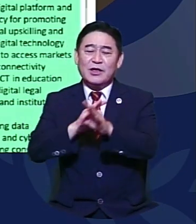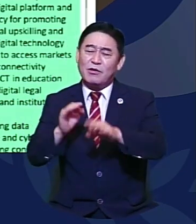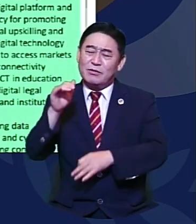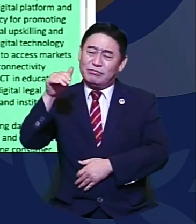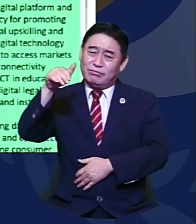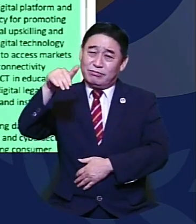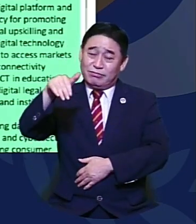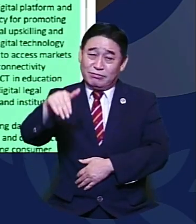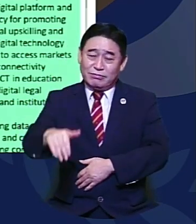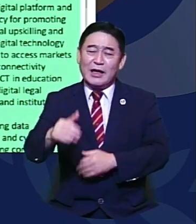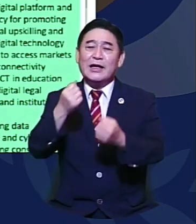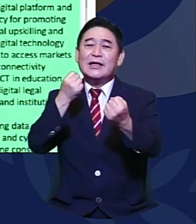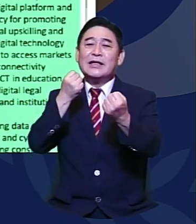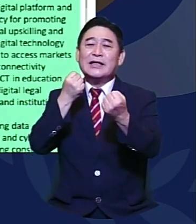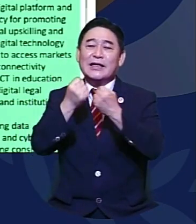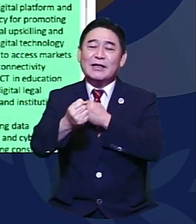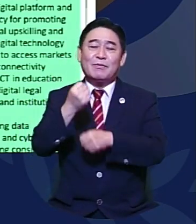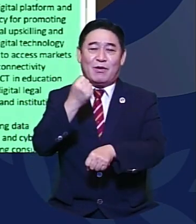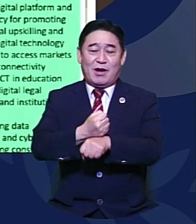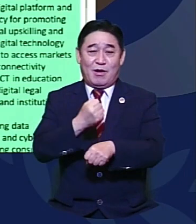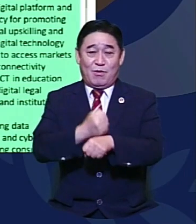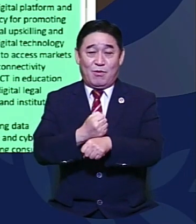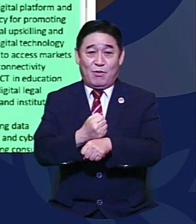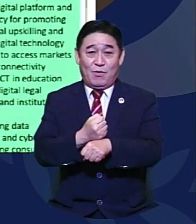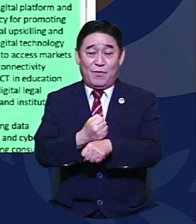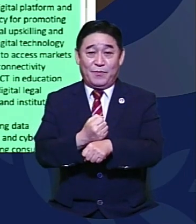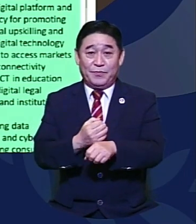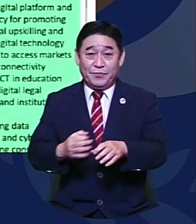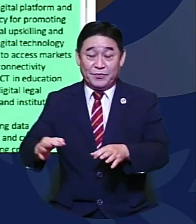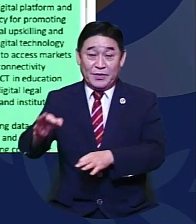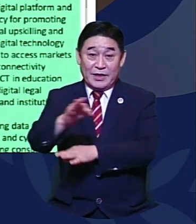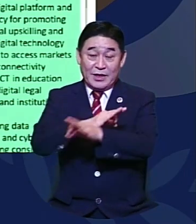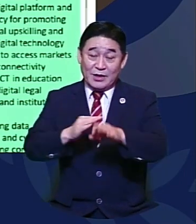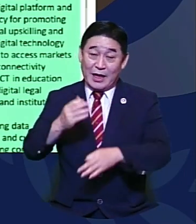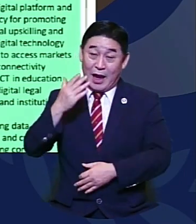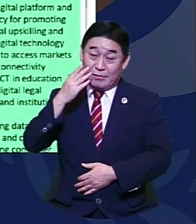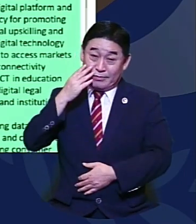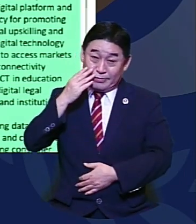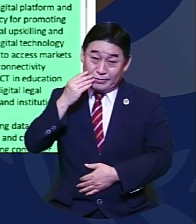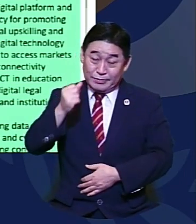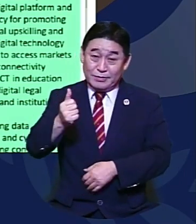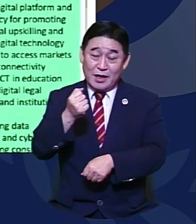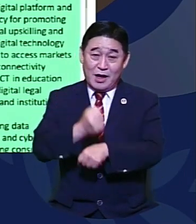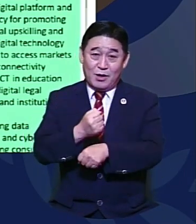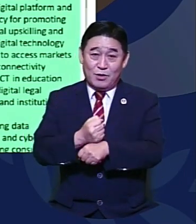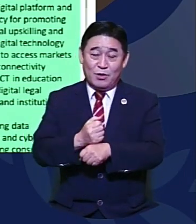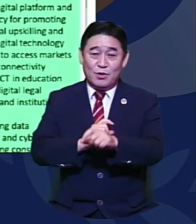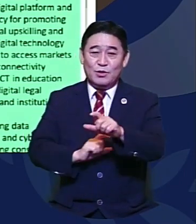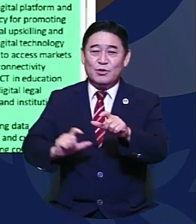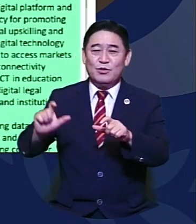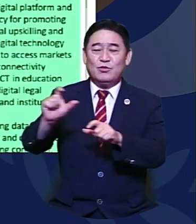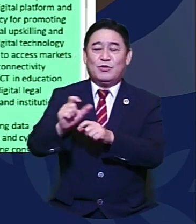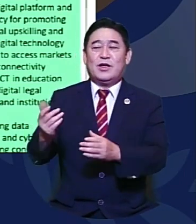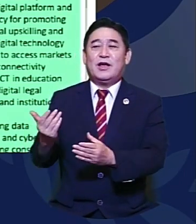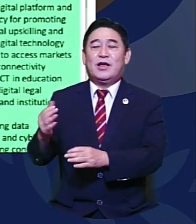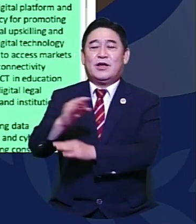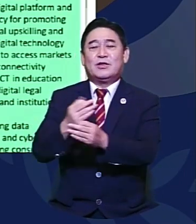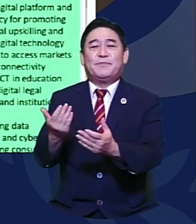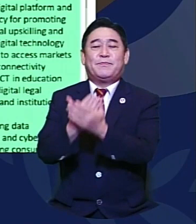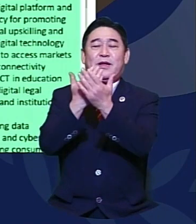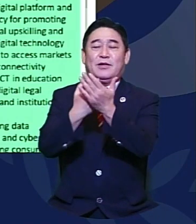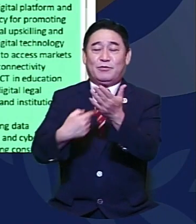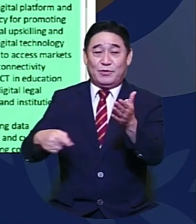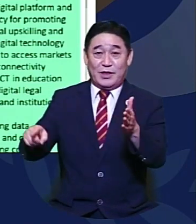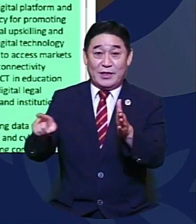economy to the normal level and also promote the further economic growth by using this digital technology. So